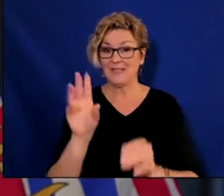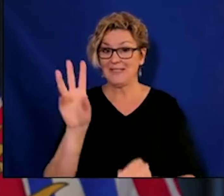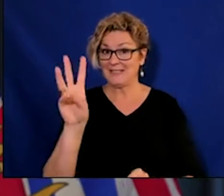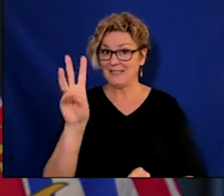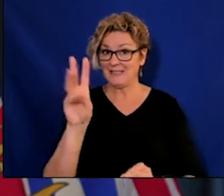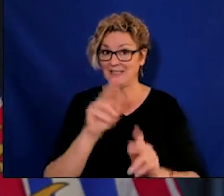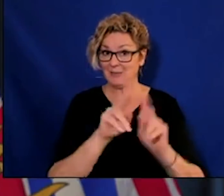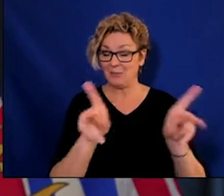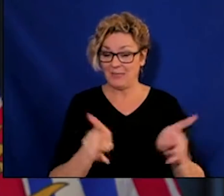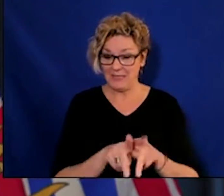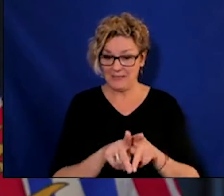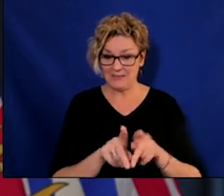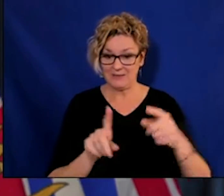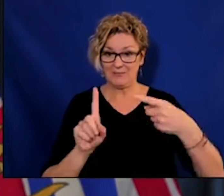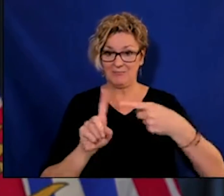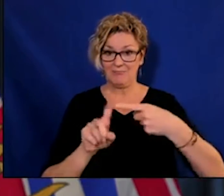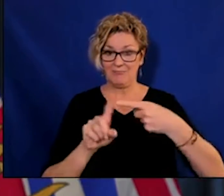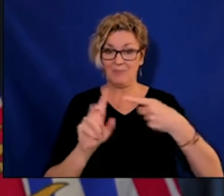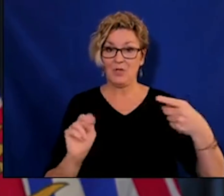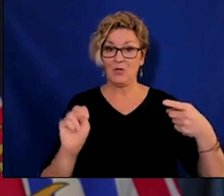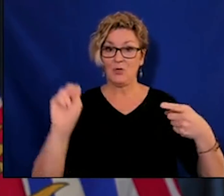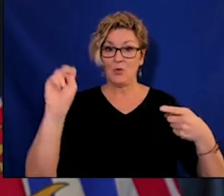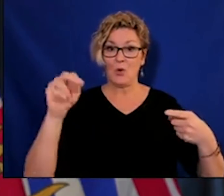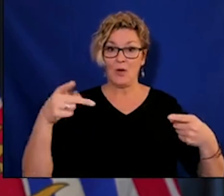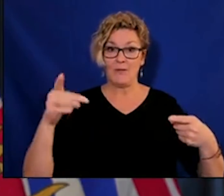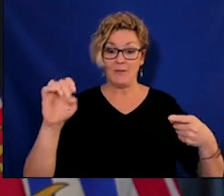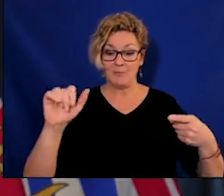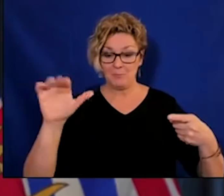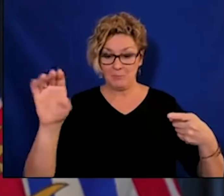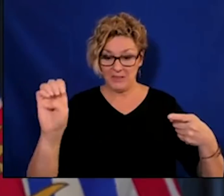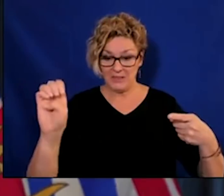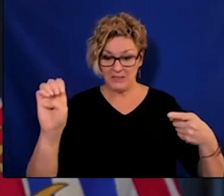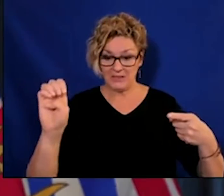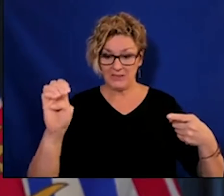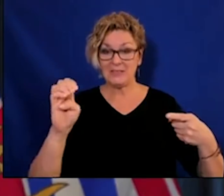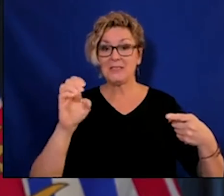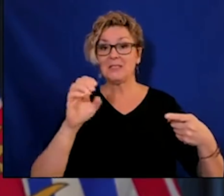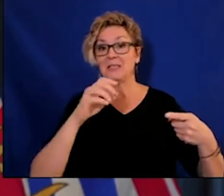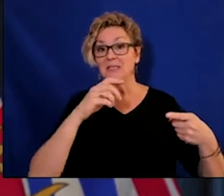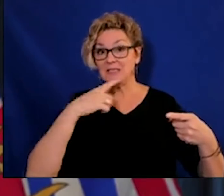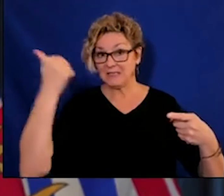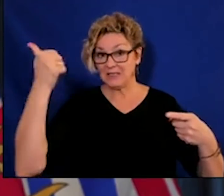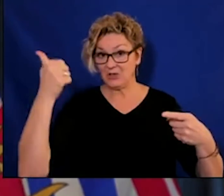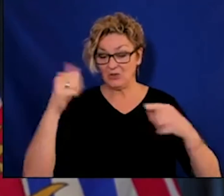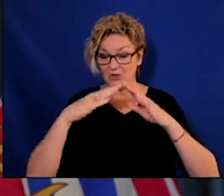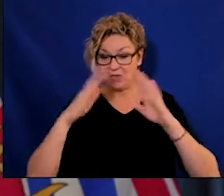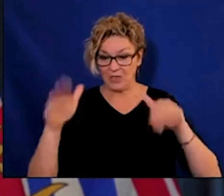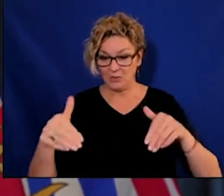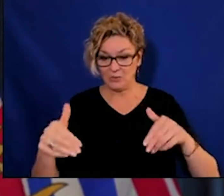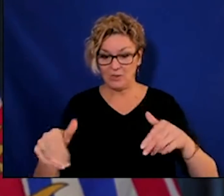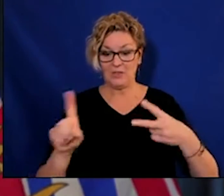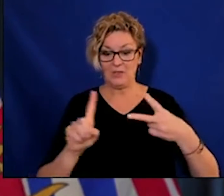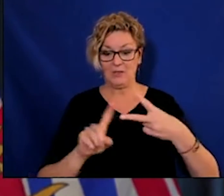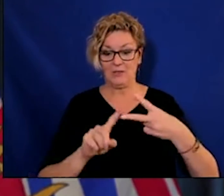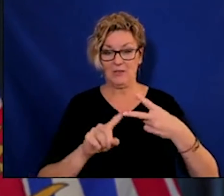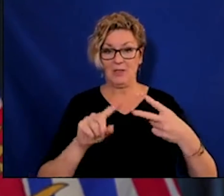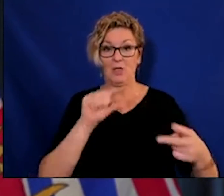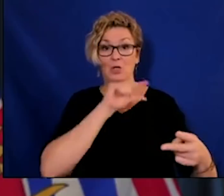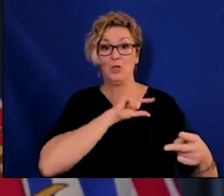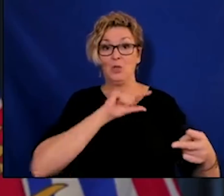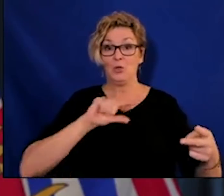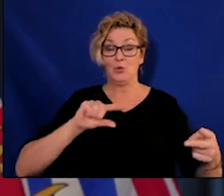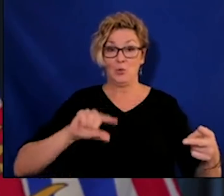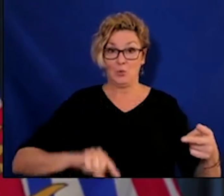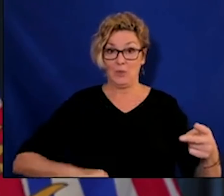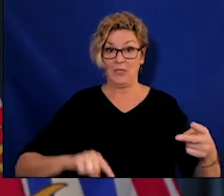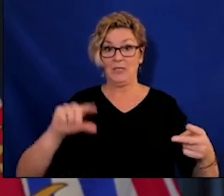Centre, Care Life Fleetwood, Sunset Manor, Renfrew Care Centre, and Lionsgate Hospital. 2 outbreaks have been